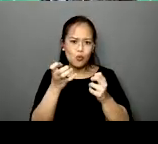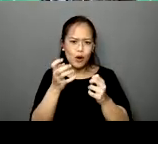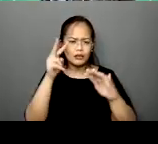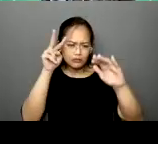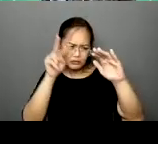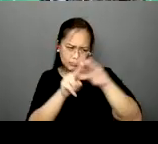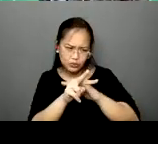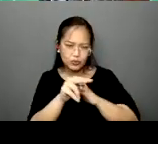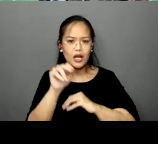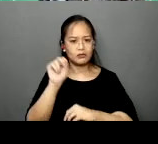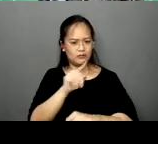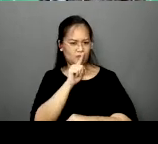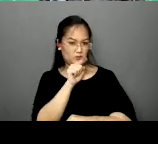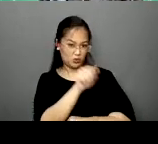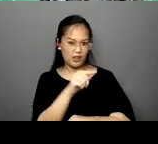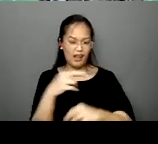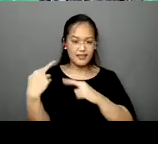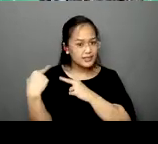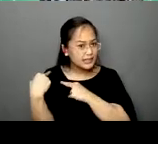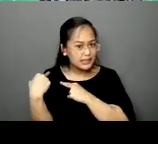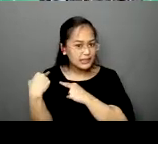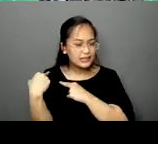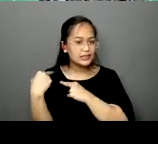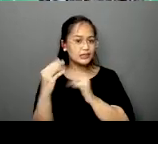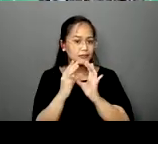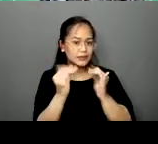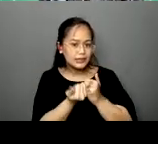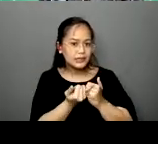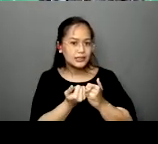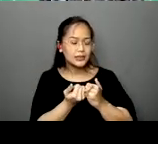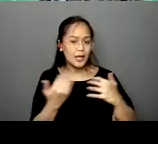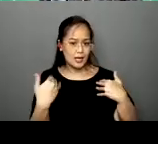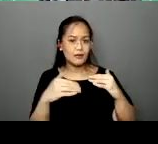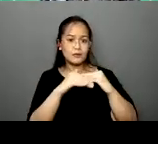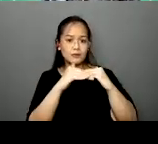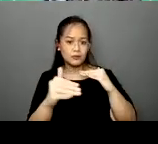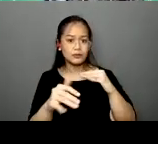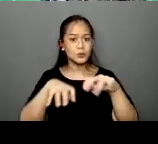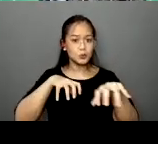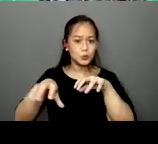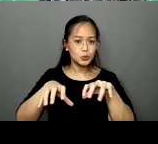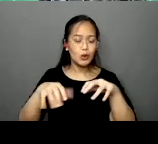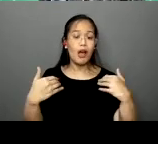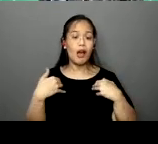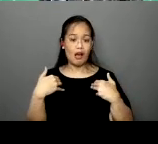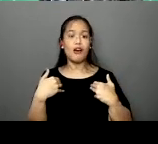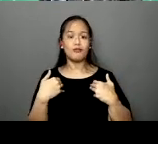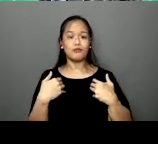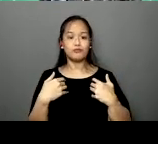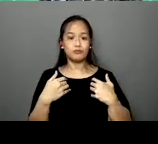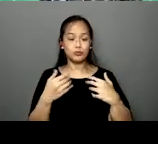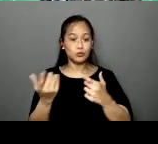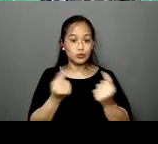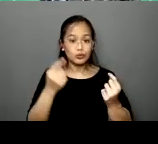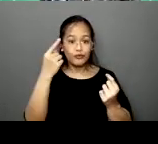a growing demand for responsibility of big corporations for sustainable actions. There is movements on the